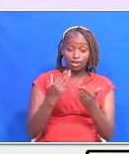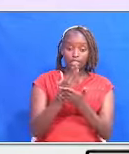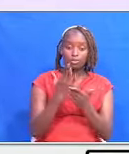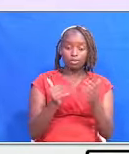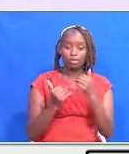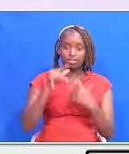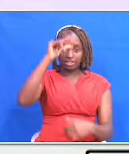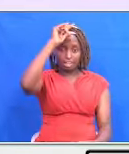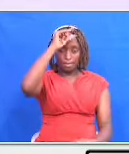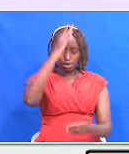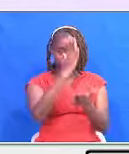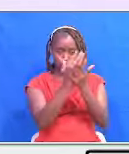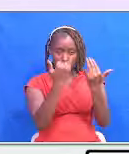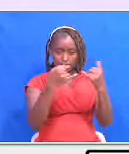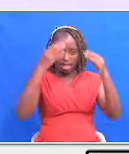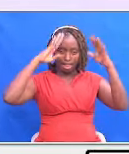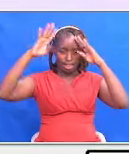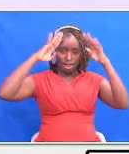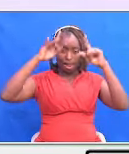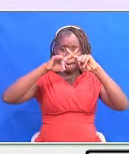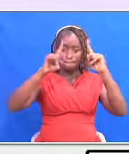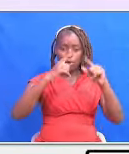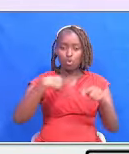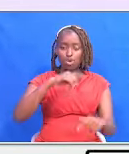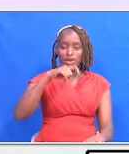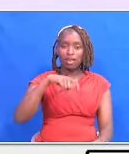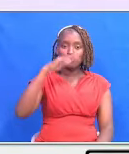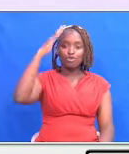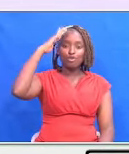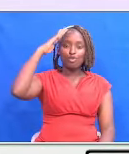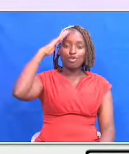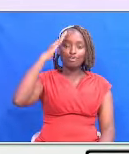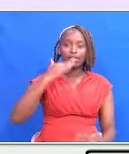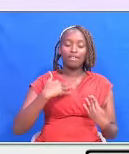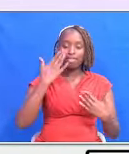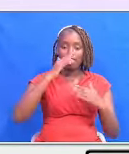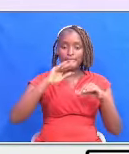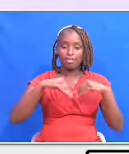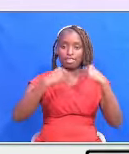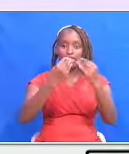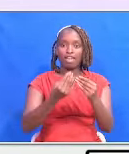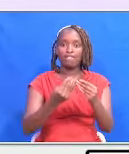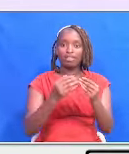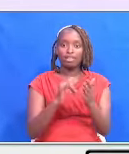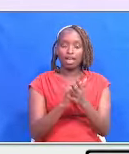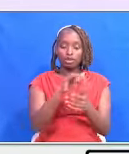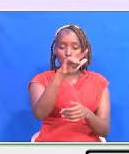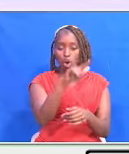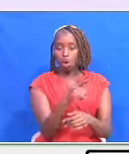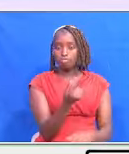is initiating, yes, but we need to know, if you're saying that we are giving fertilizer at a lower price, how much